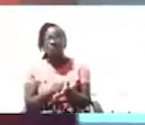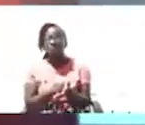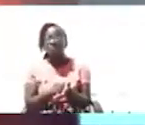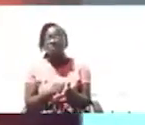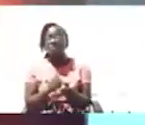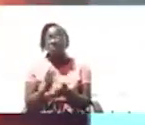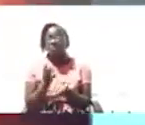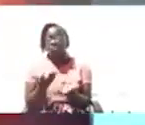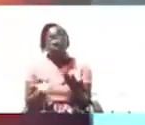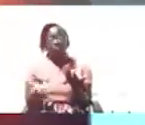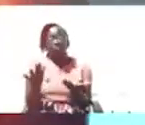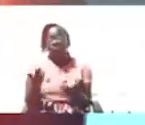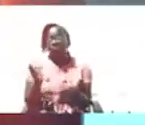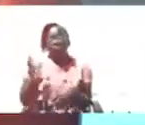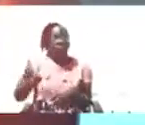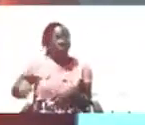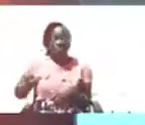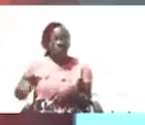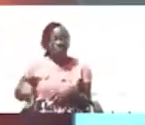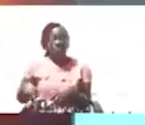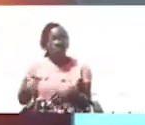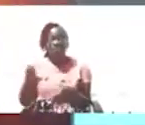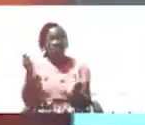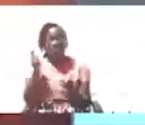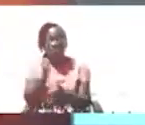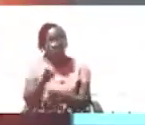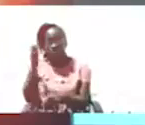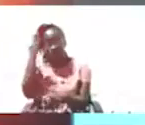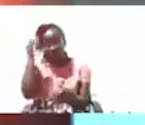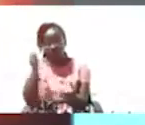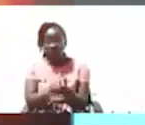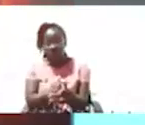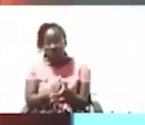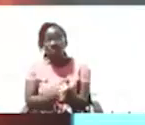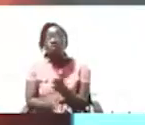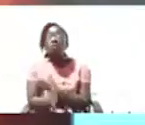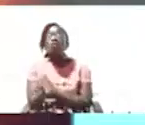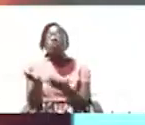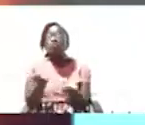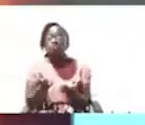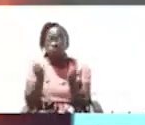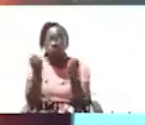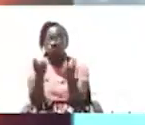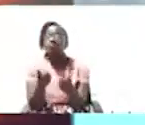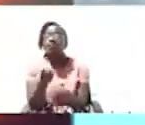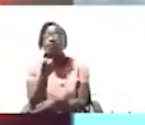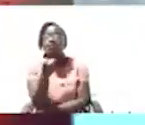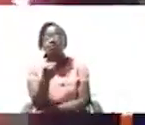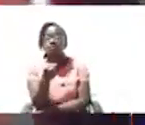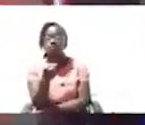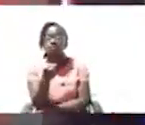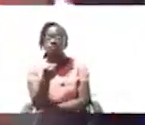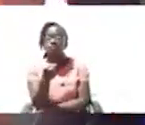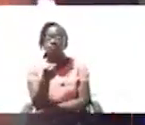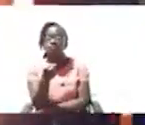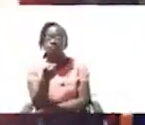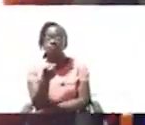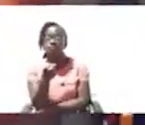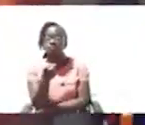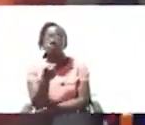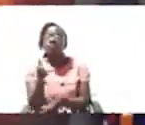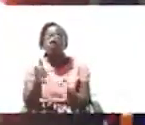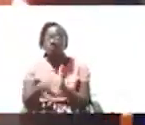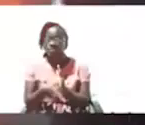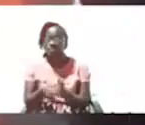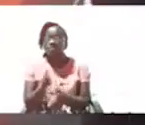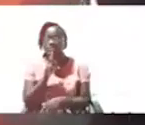impact. So if you think you are broken beyond repair, today God wants to give you a surprise. And then he